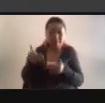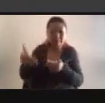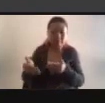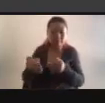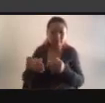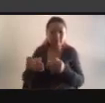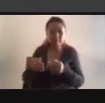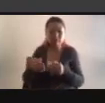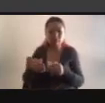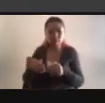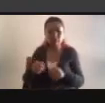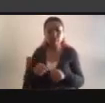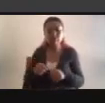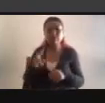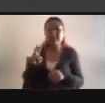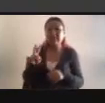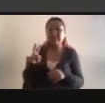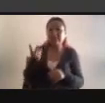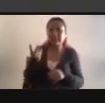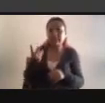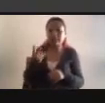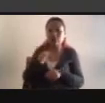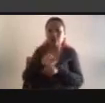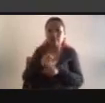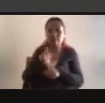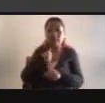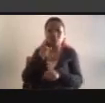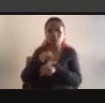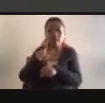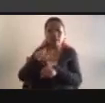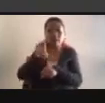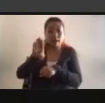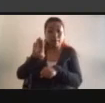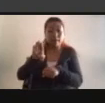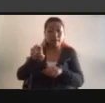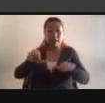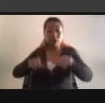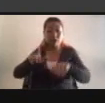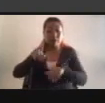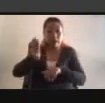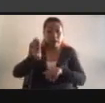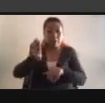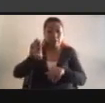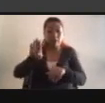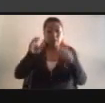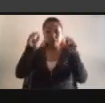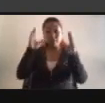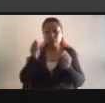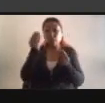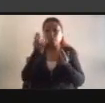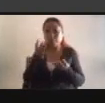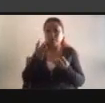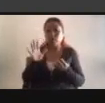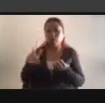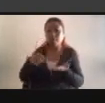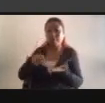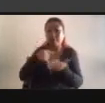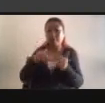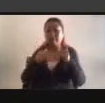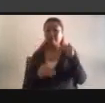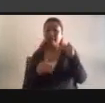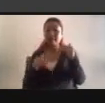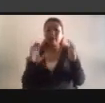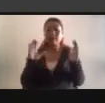My second job working in a lab, in a chemistry lab, the professor told me right up front that I was going to be paid less than the